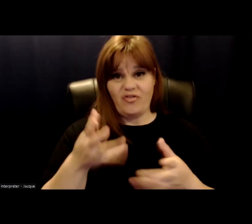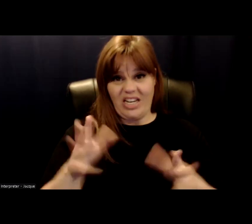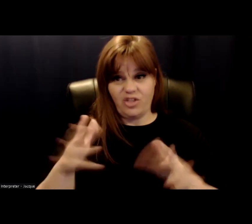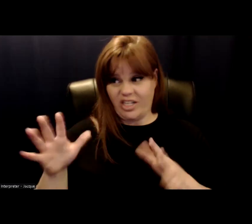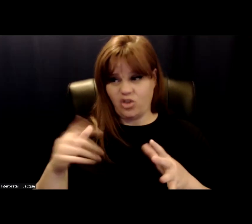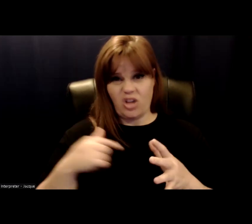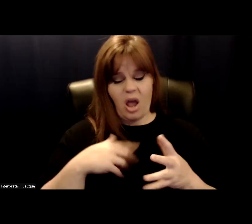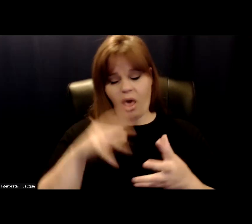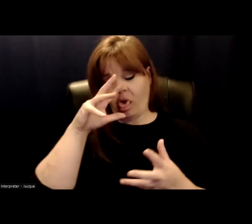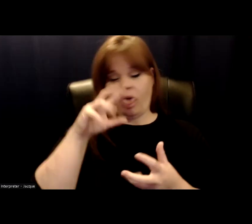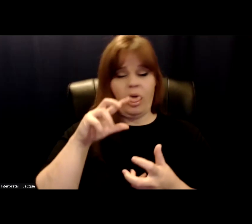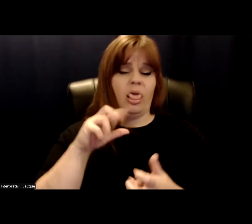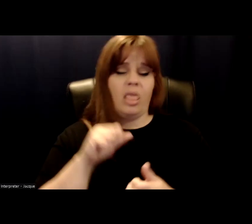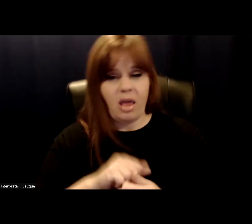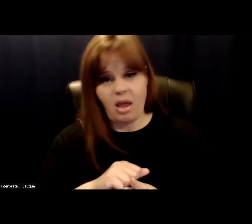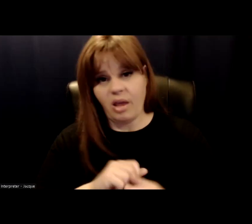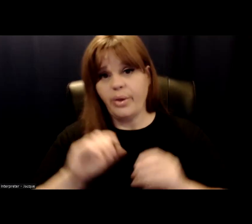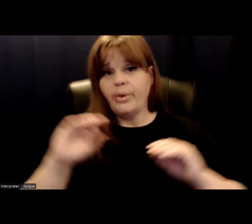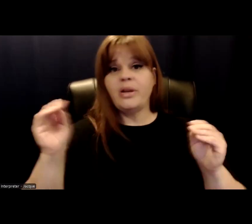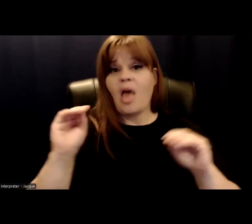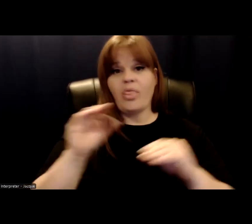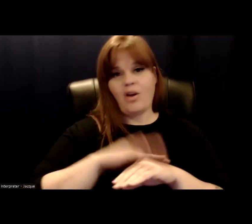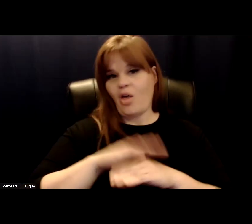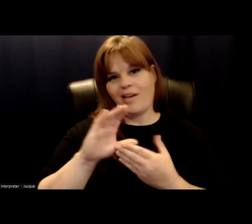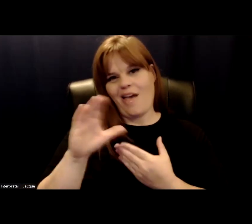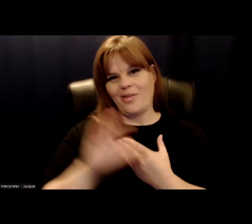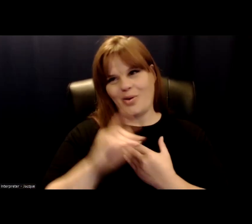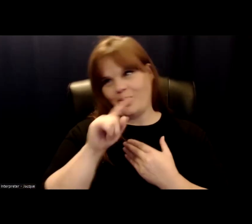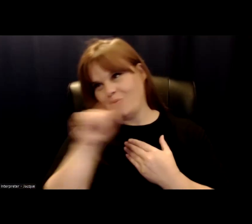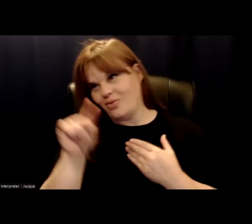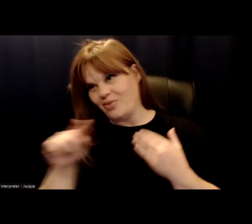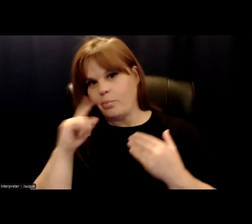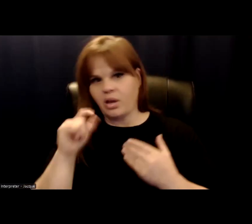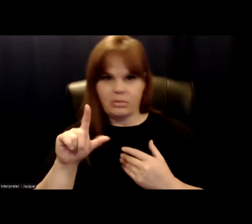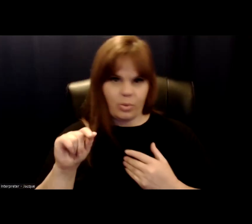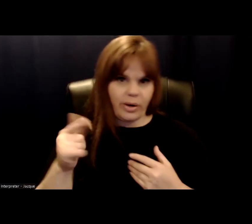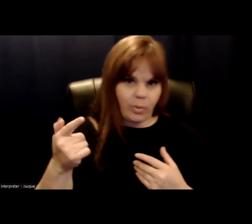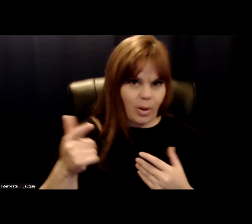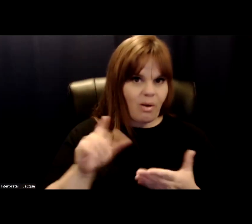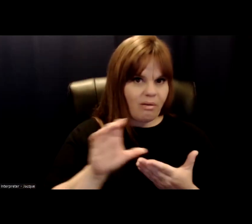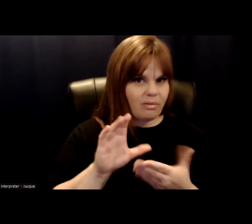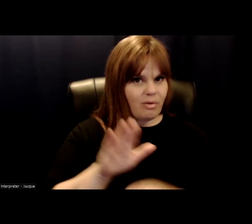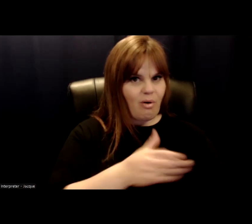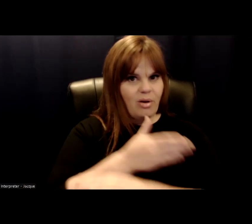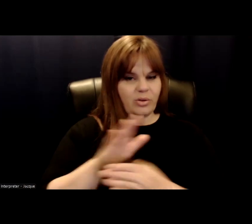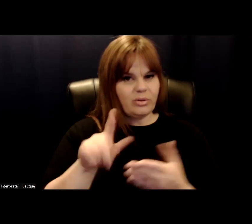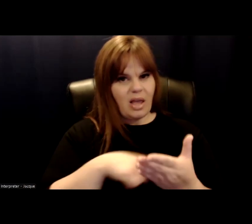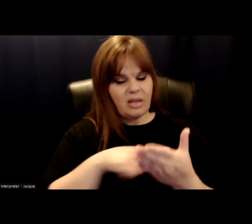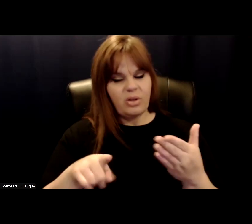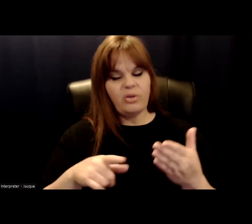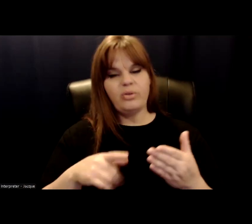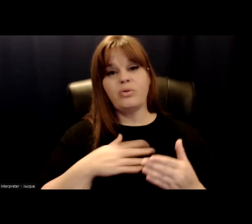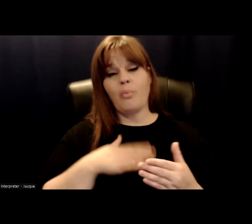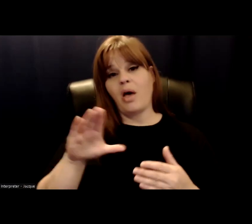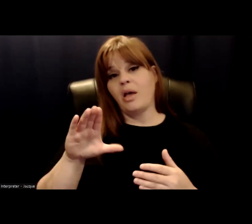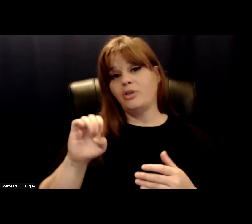anything ahead on the calendar because it was 2021, concerts were canceled. So that's when I put the cello in the case